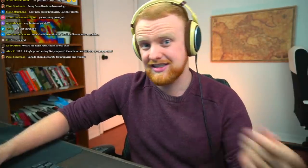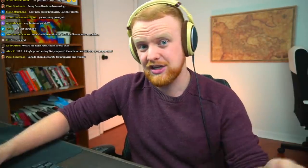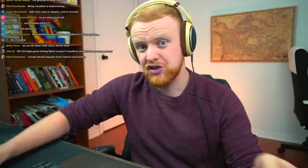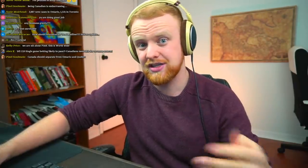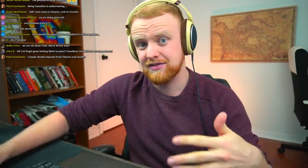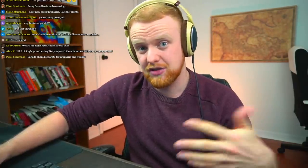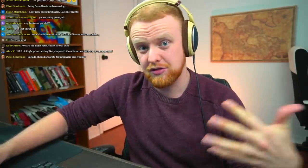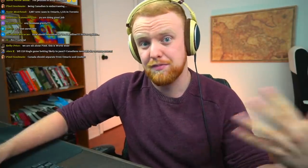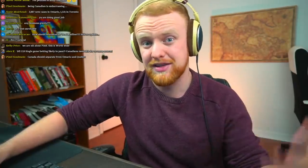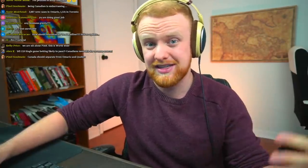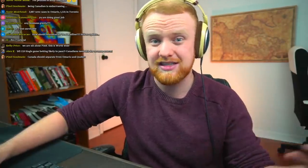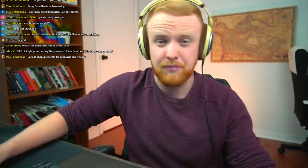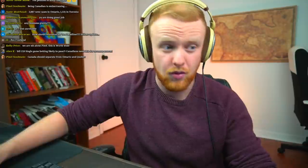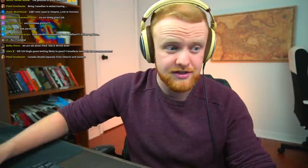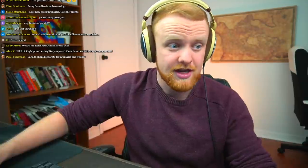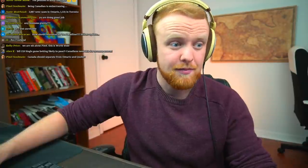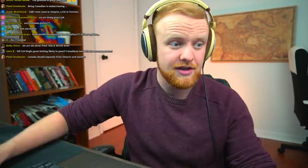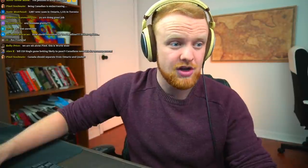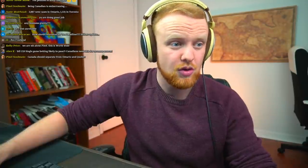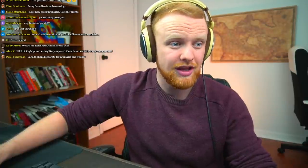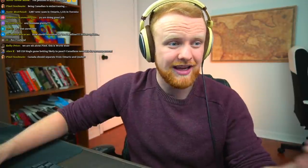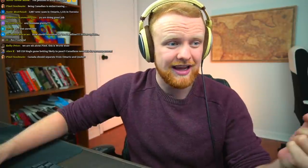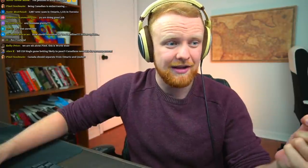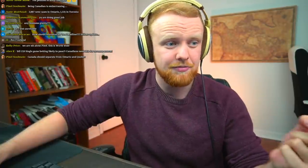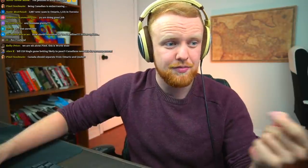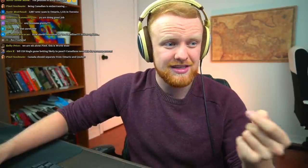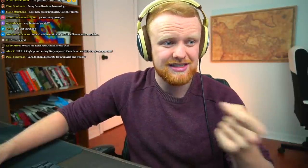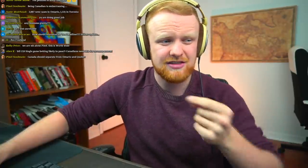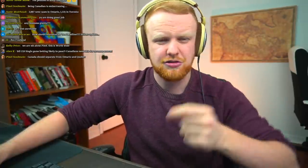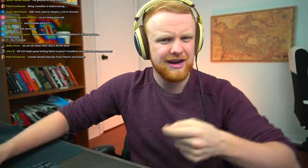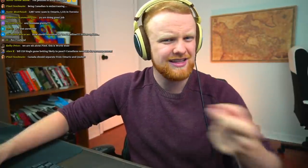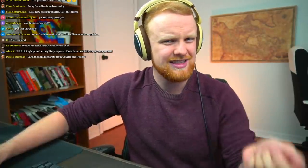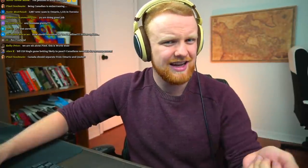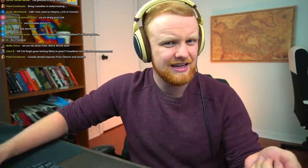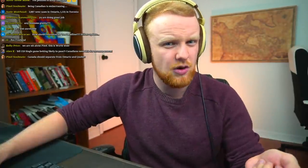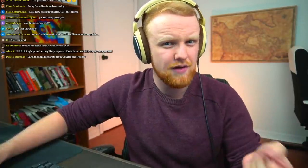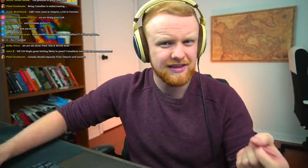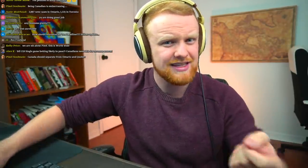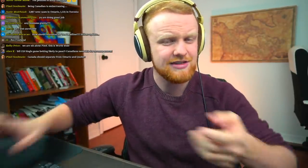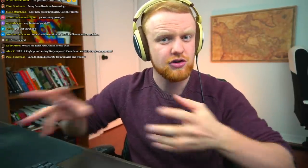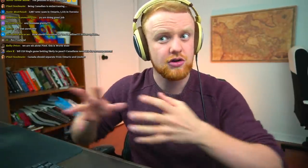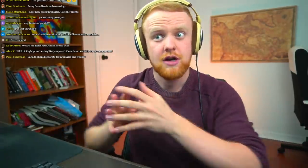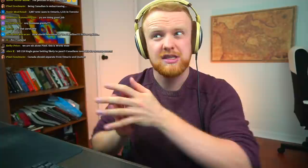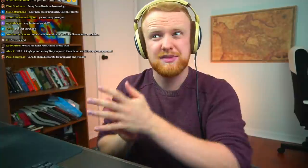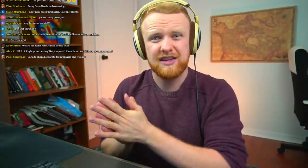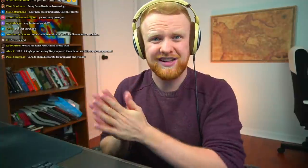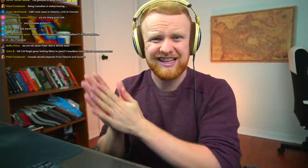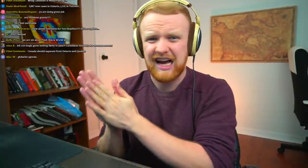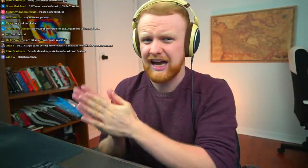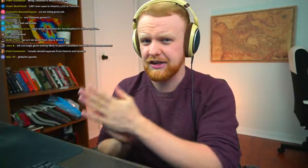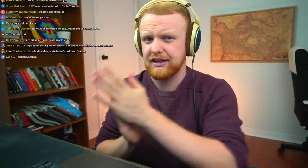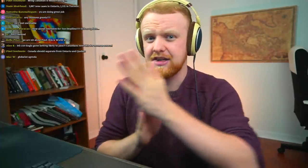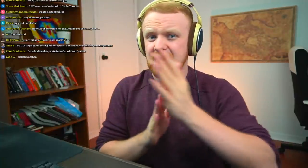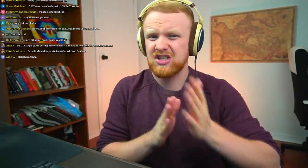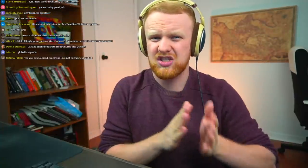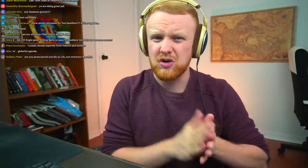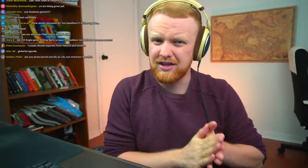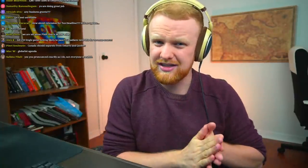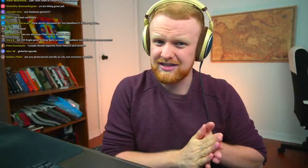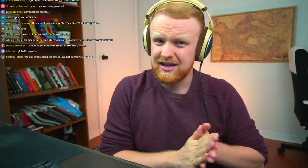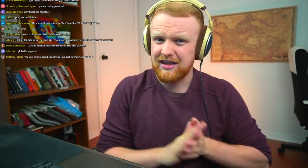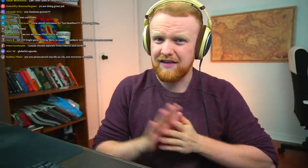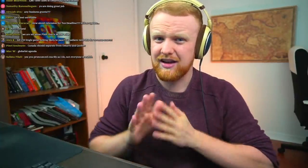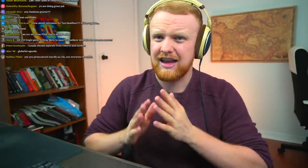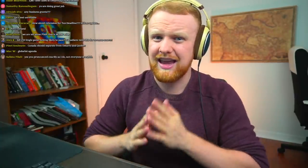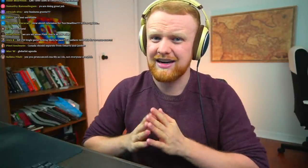well as extensions of certain business supports, but no like business grants that I know of, unless you're specifically hiring